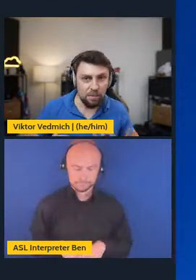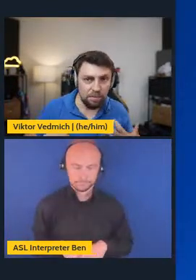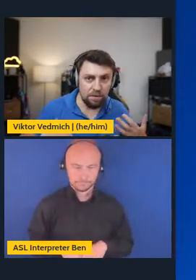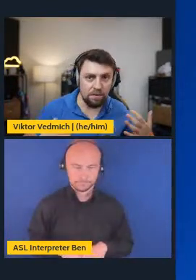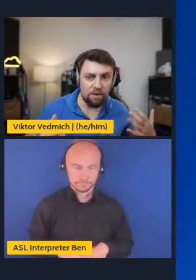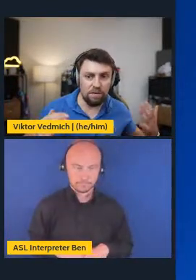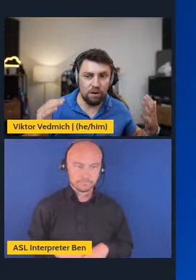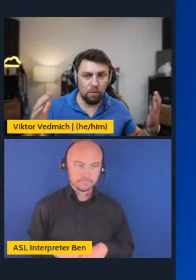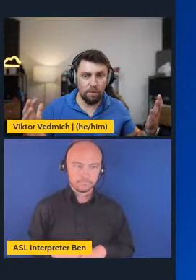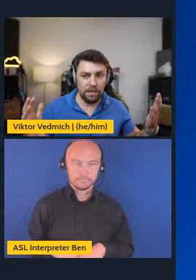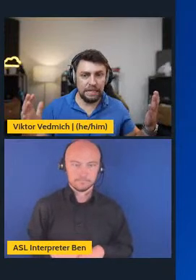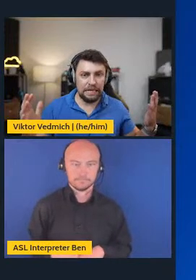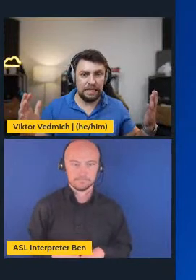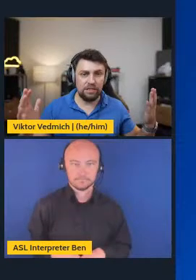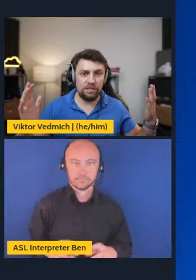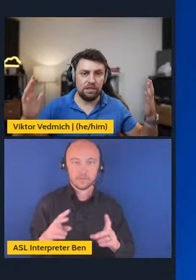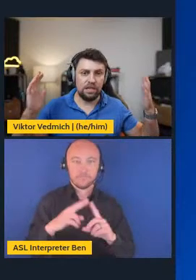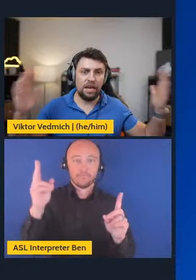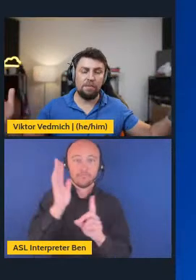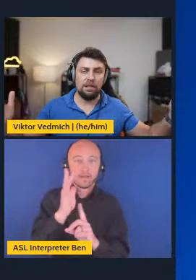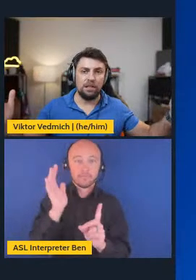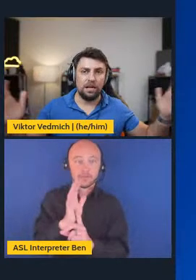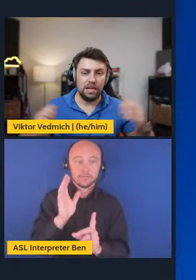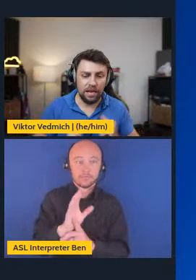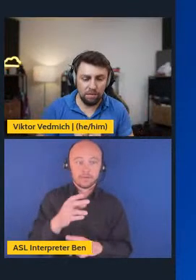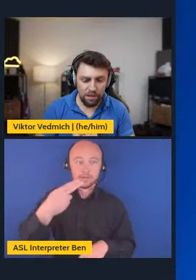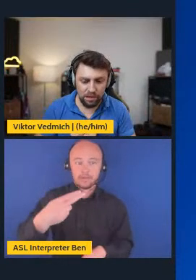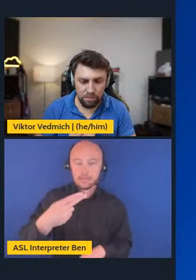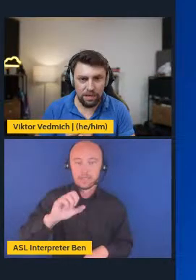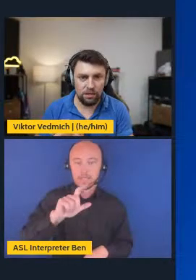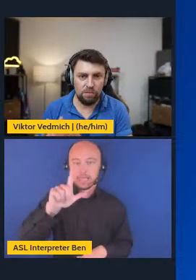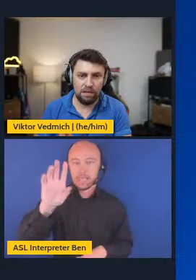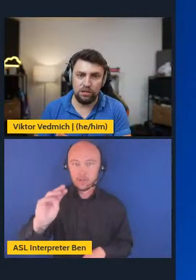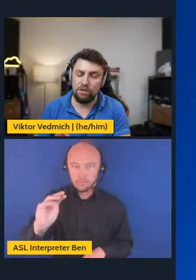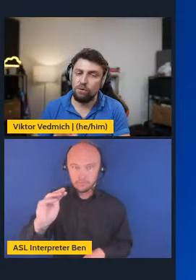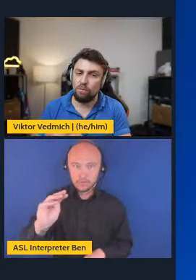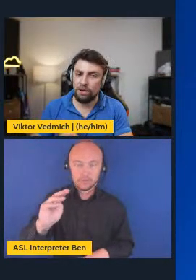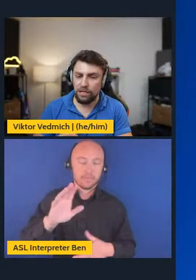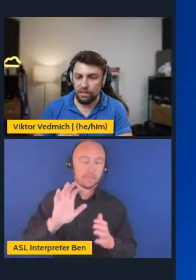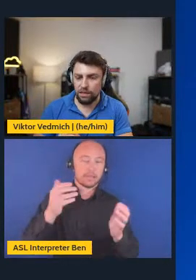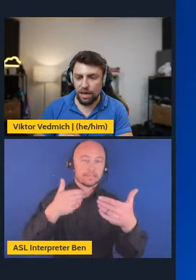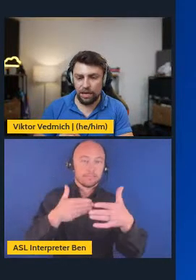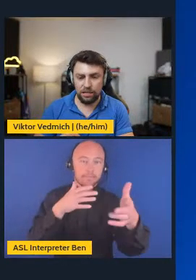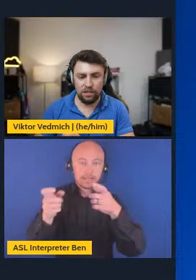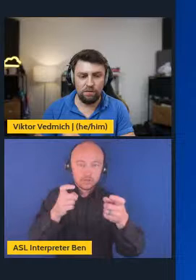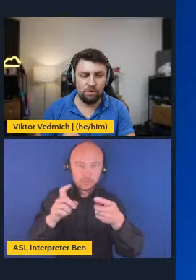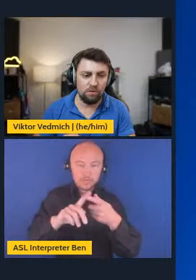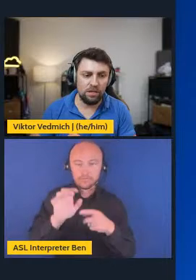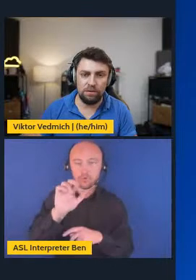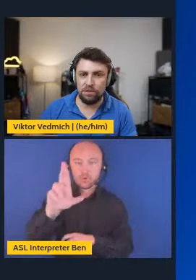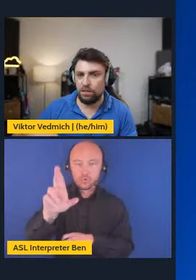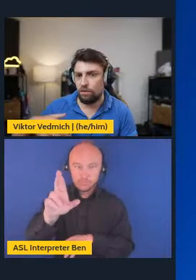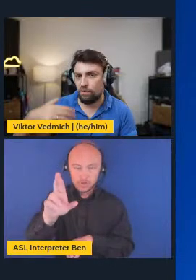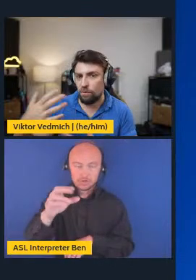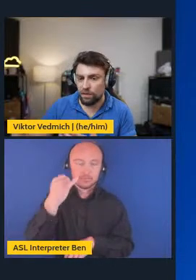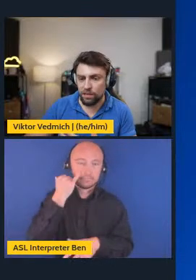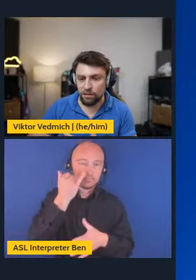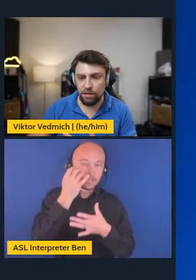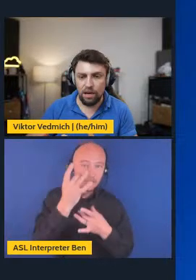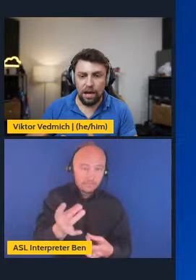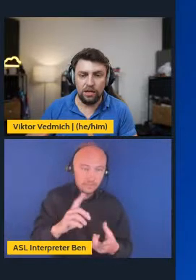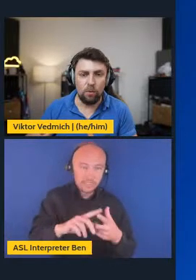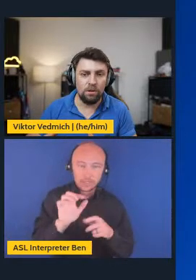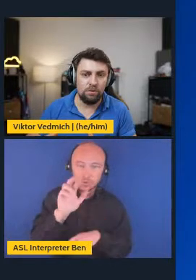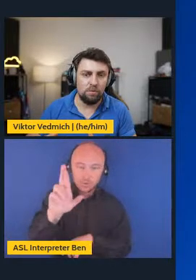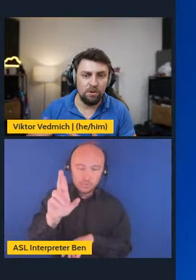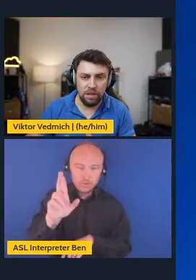Another very, very popular, it's Helm. Helm, it's package manager for Kubernetes. And if you're interested in Kubernetes